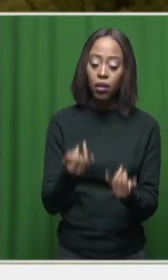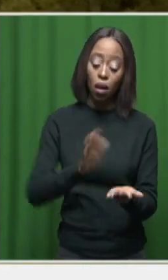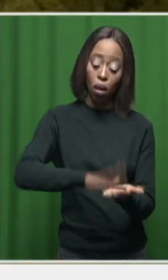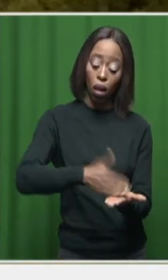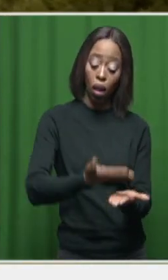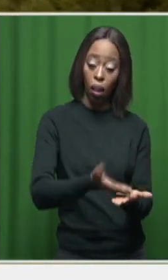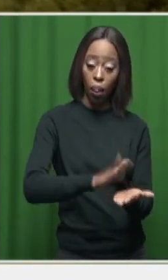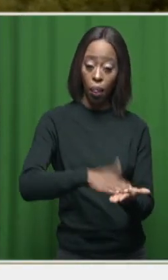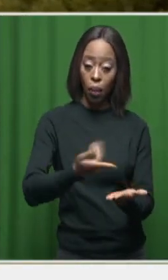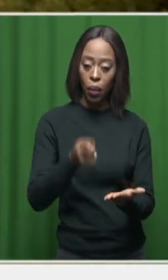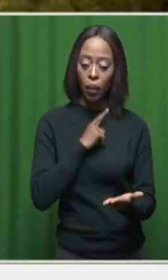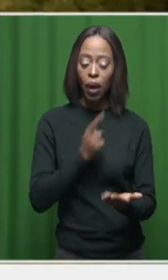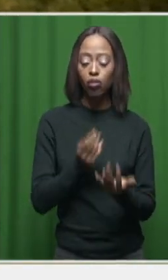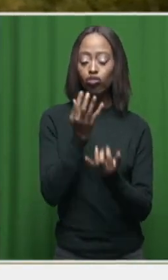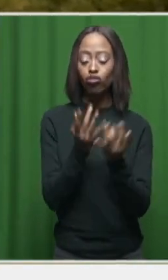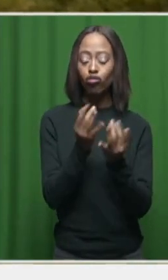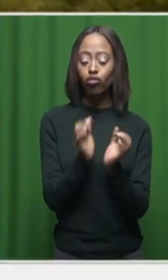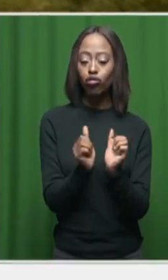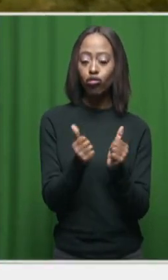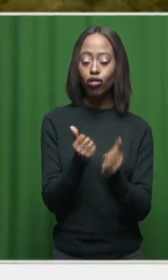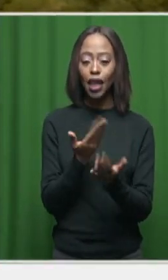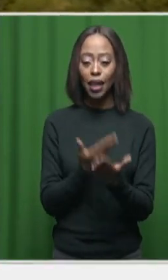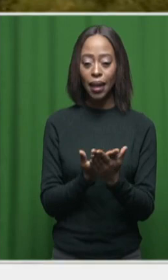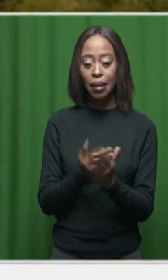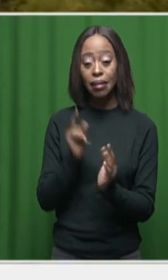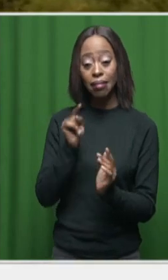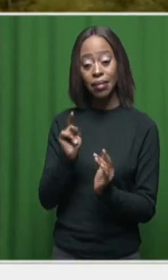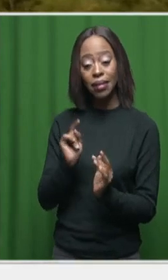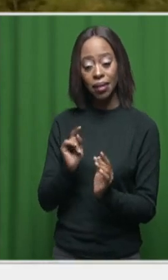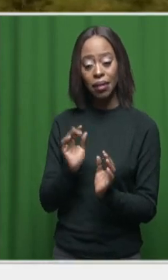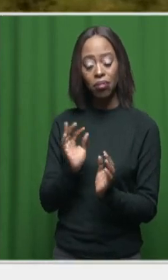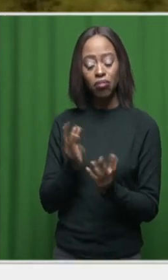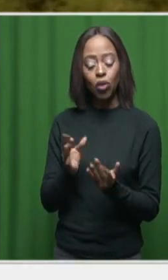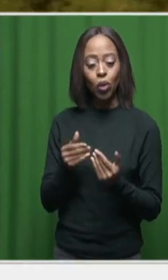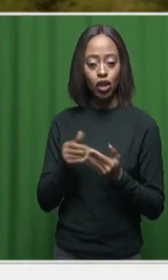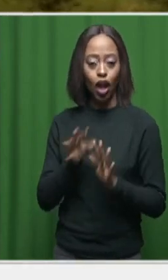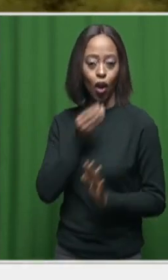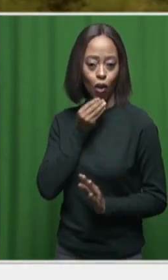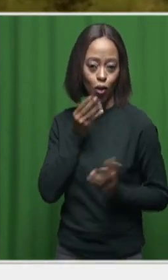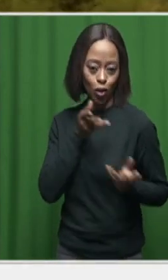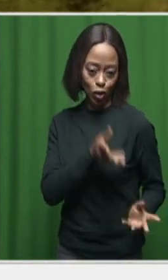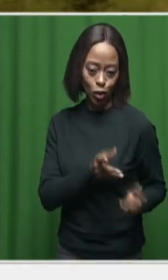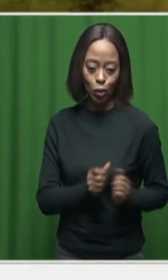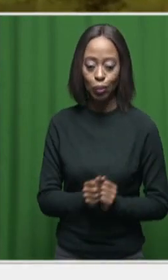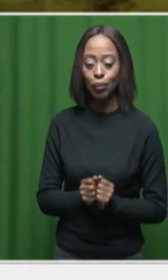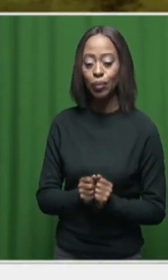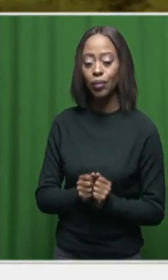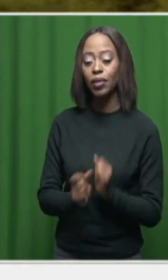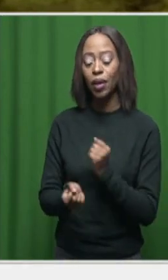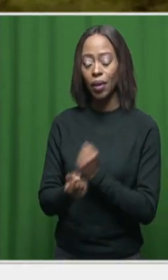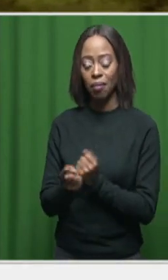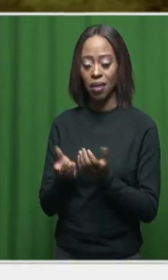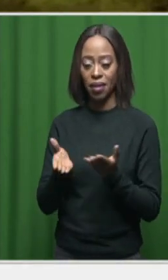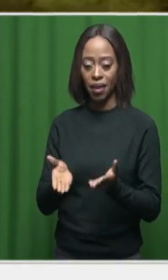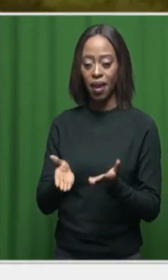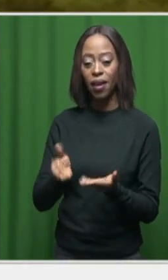it just gets a nice smoky flavor. So this is one of our typical starters that we have here, or the bush braai.